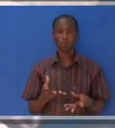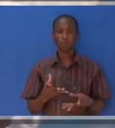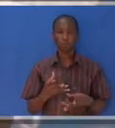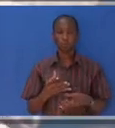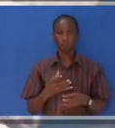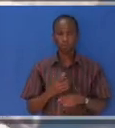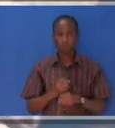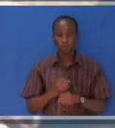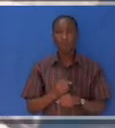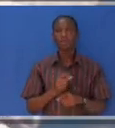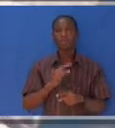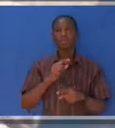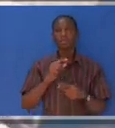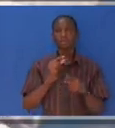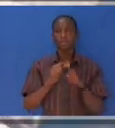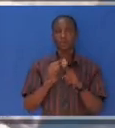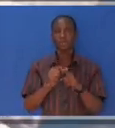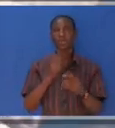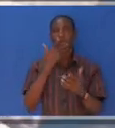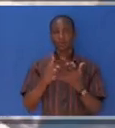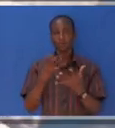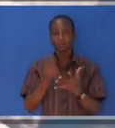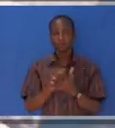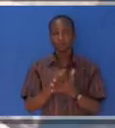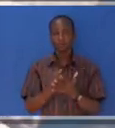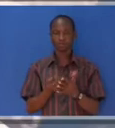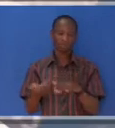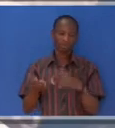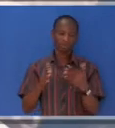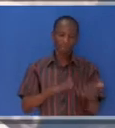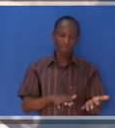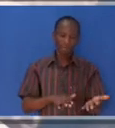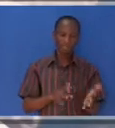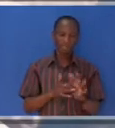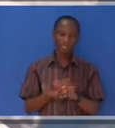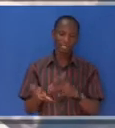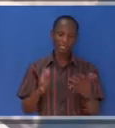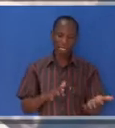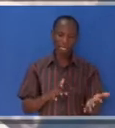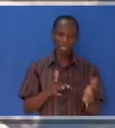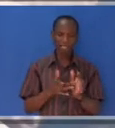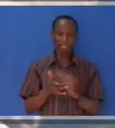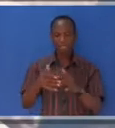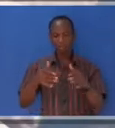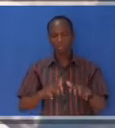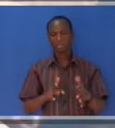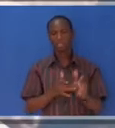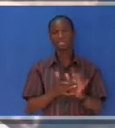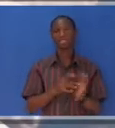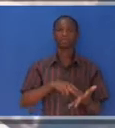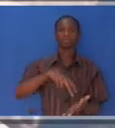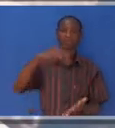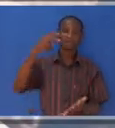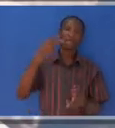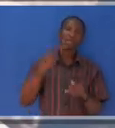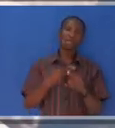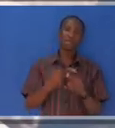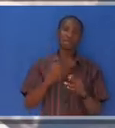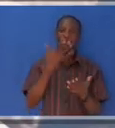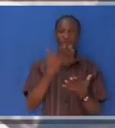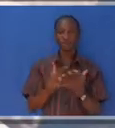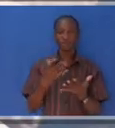definition of the gospel: the death, the burial, and the resurrection of Christ. And he says we should go and